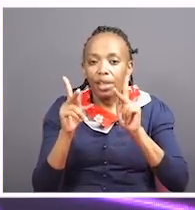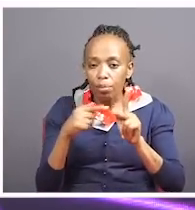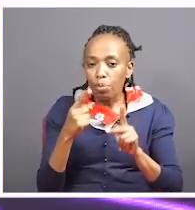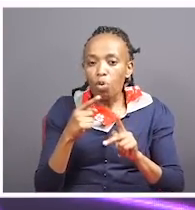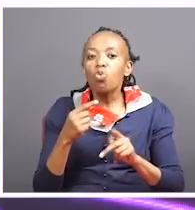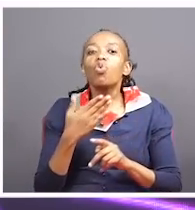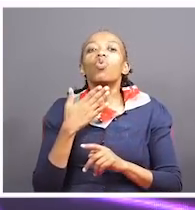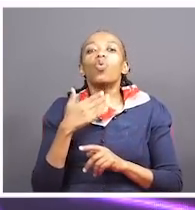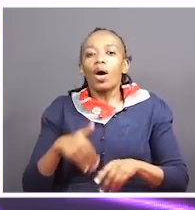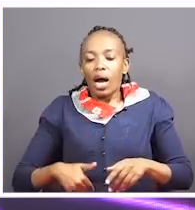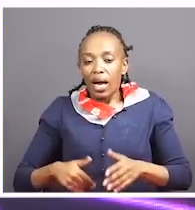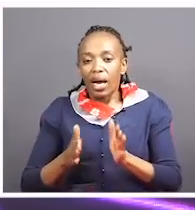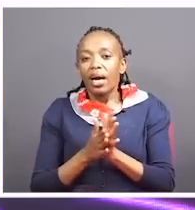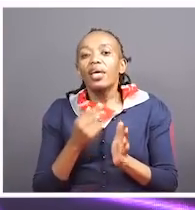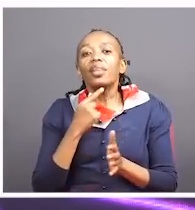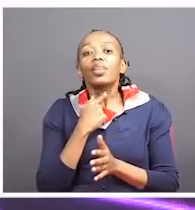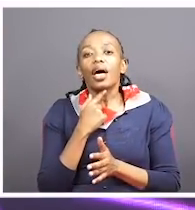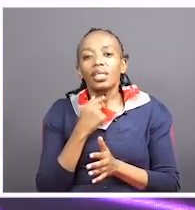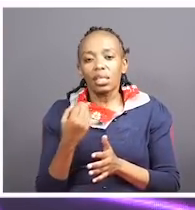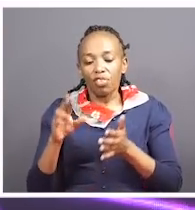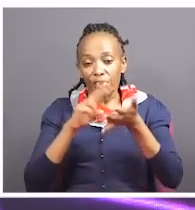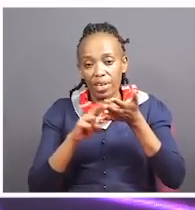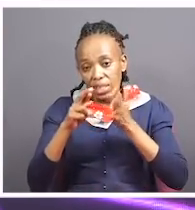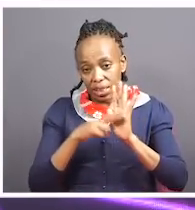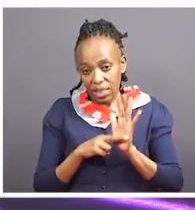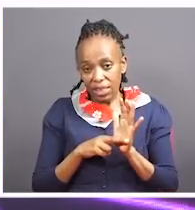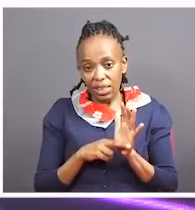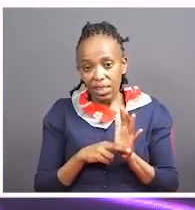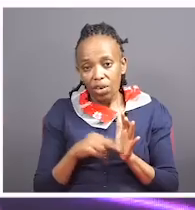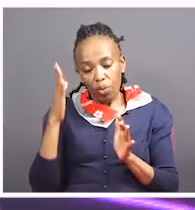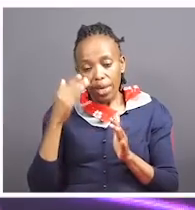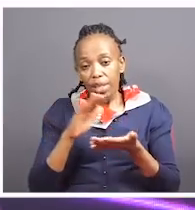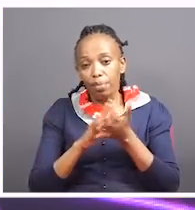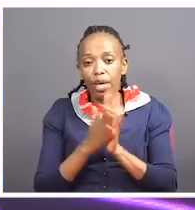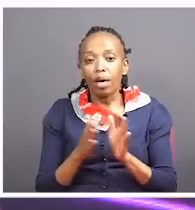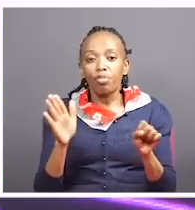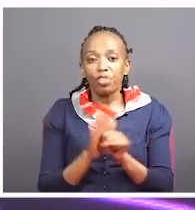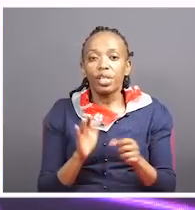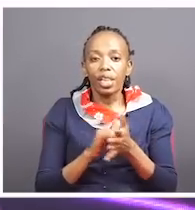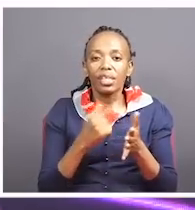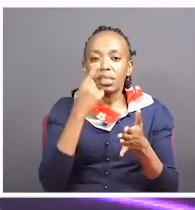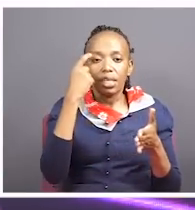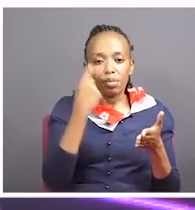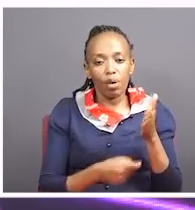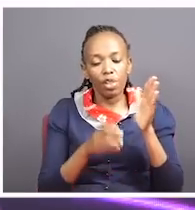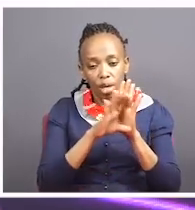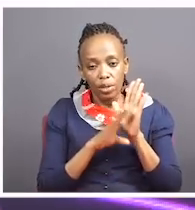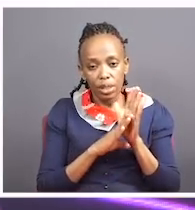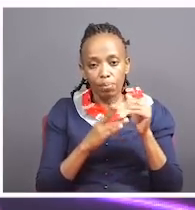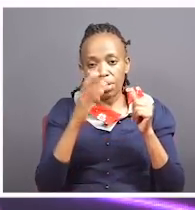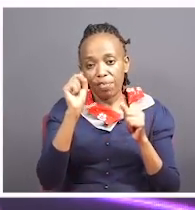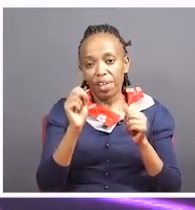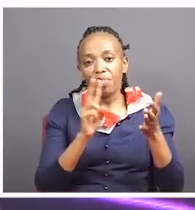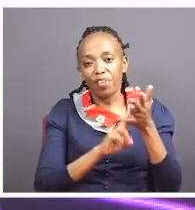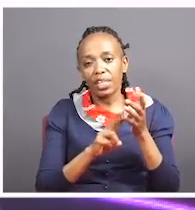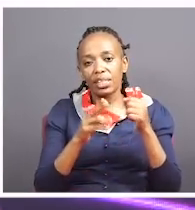are those who hunger and thirst for righteousness, for they shall be filled." That he said in Matthew